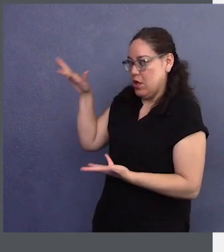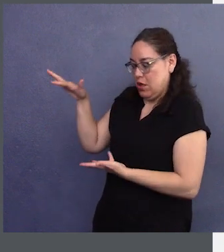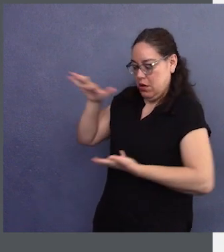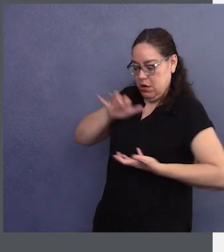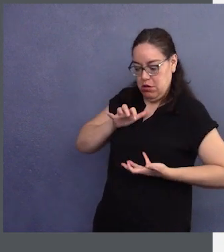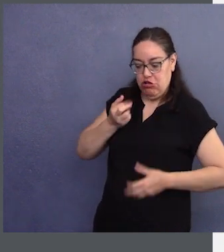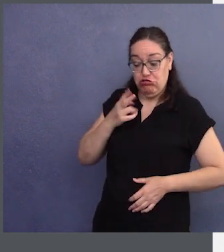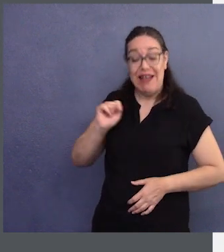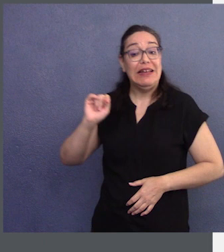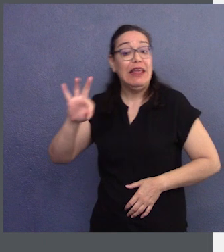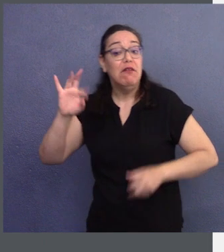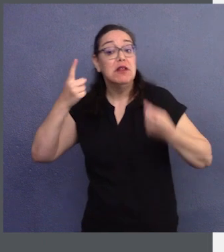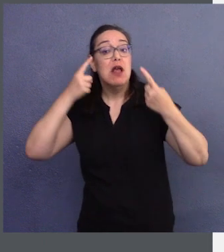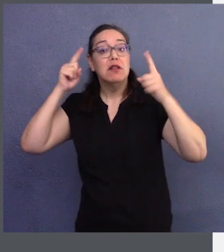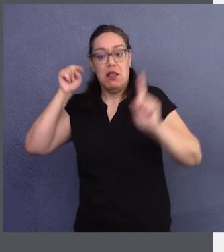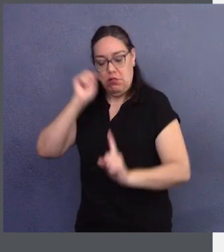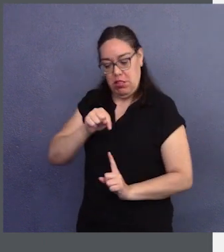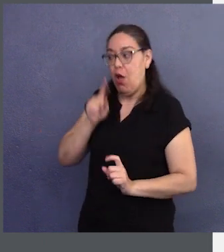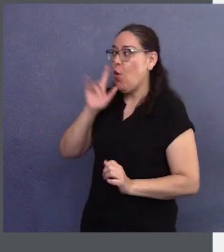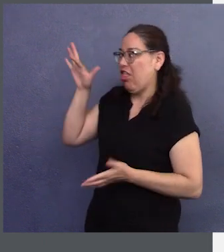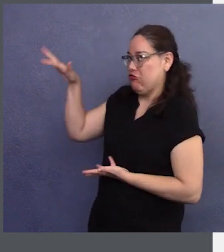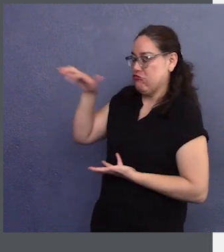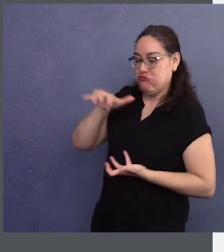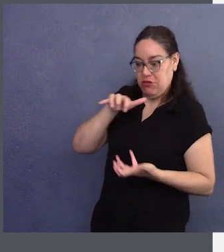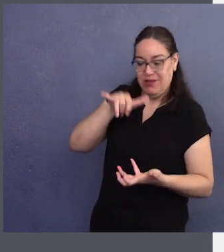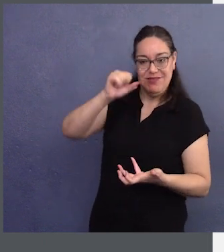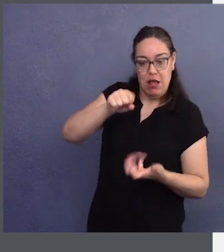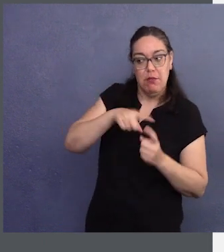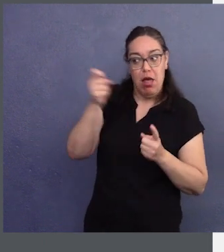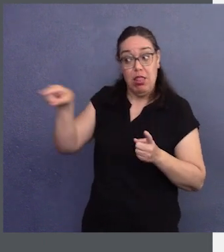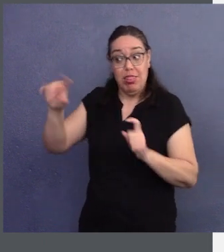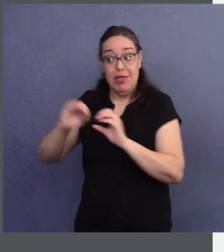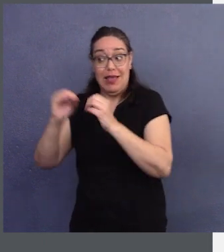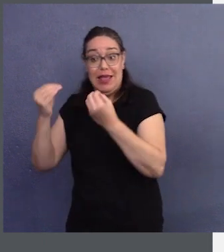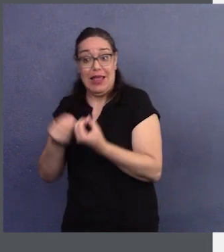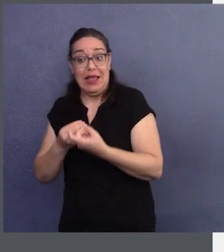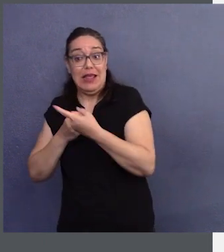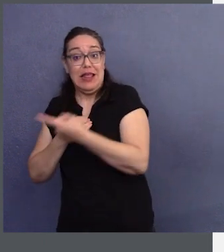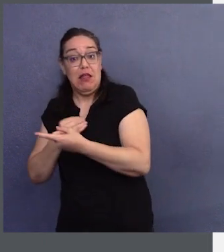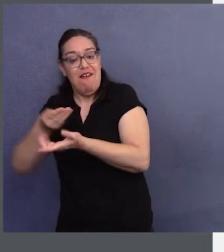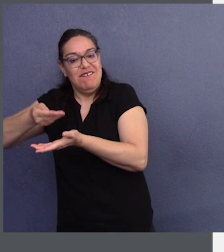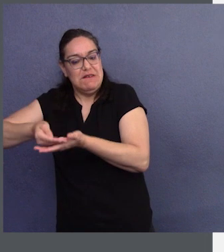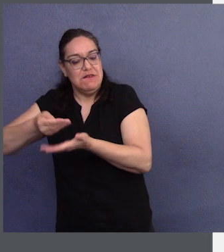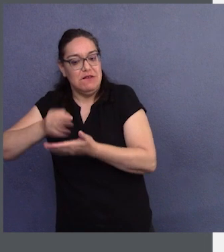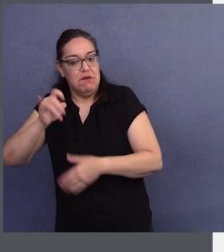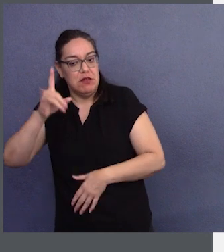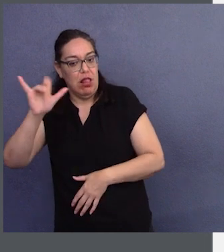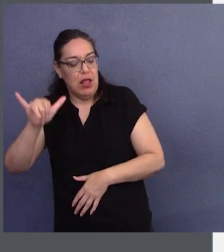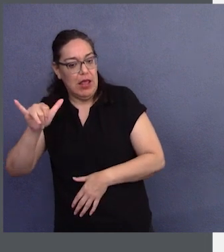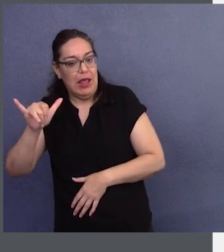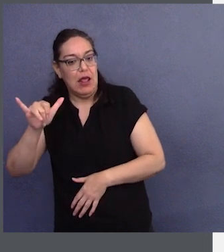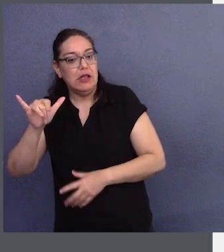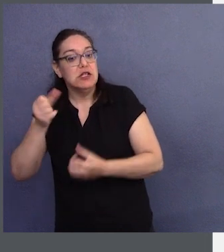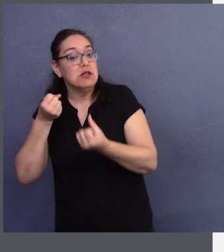if successful. However, the entity that is being fiscally responsible,